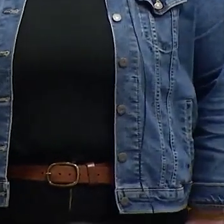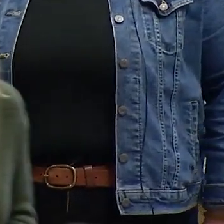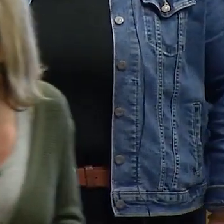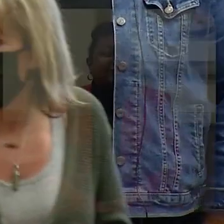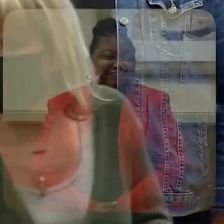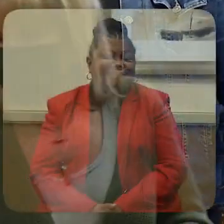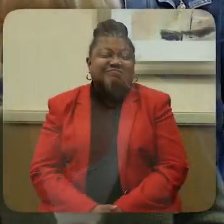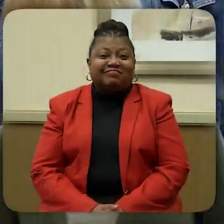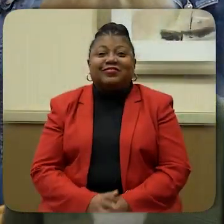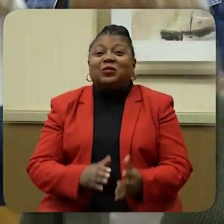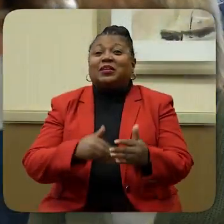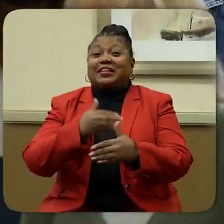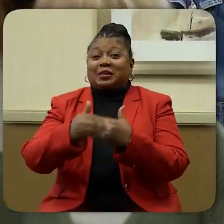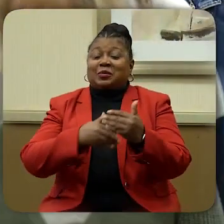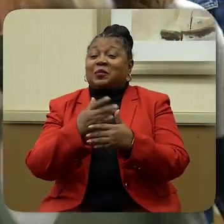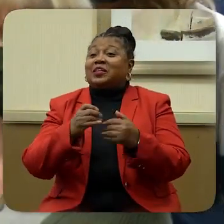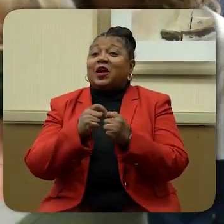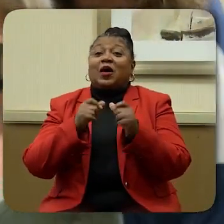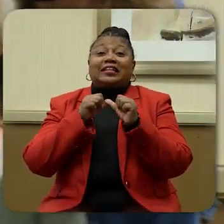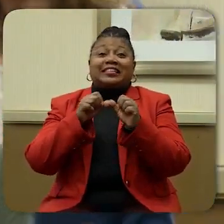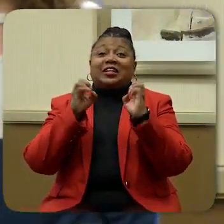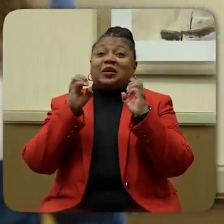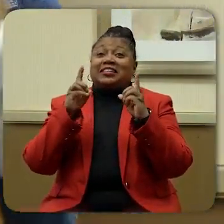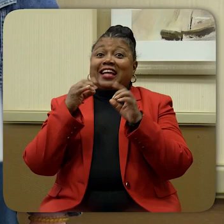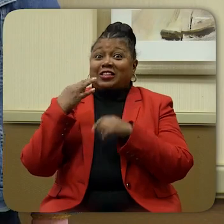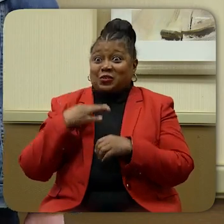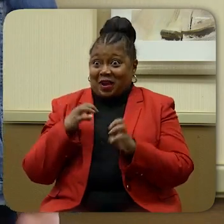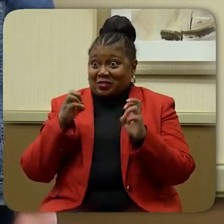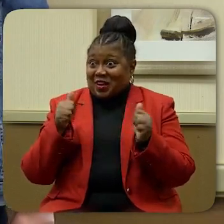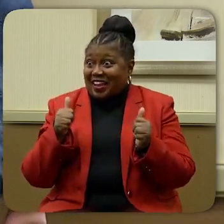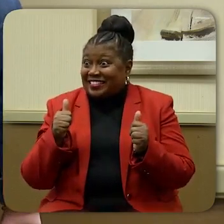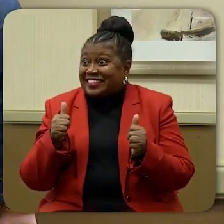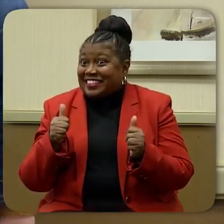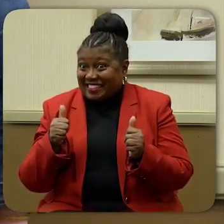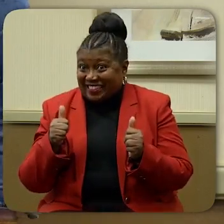We have to keep it moving so we get all our continuing education credits.